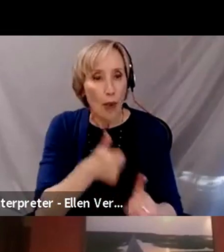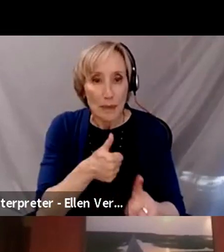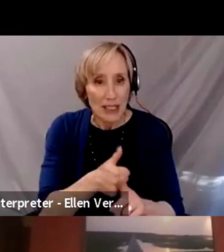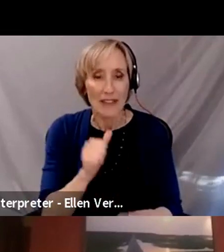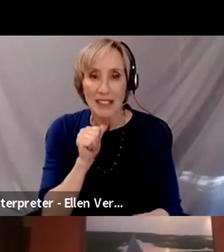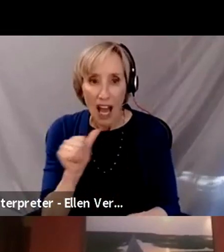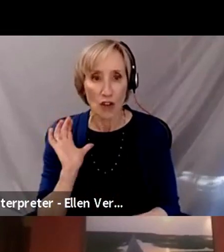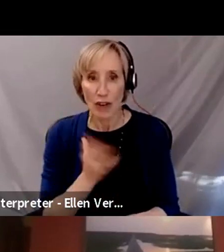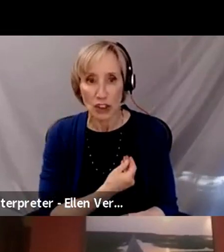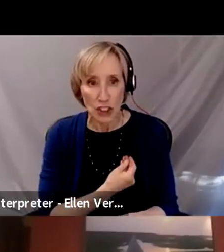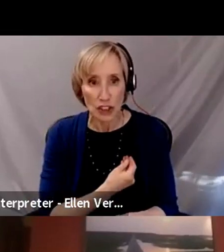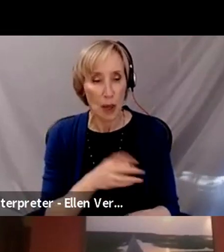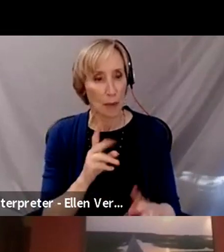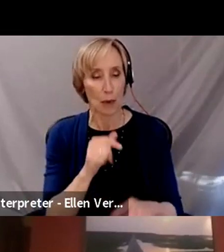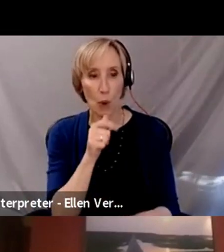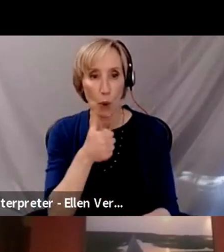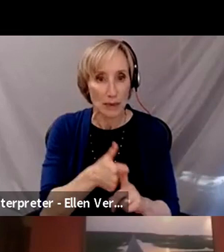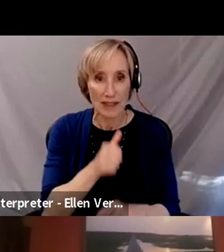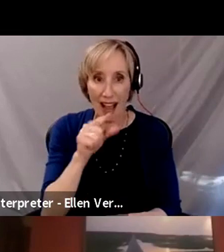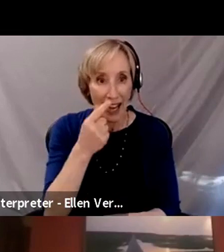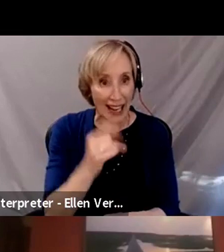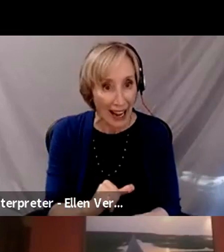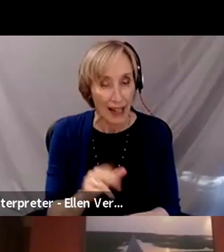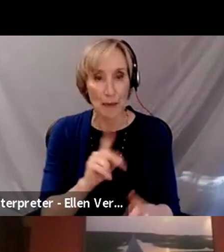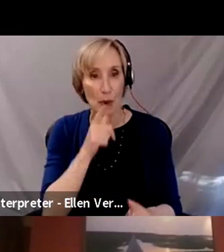not out about it. And